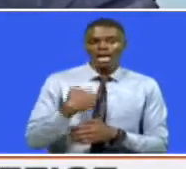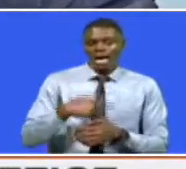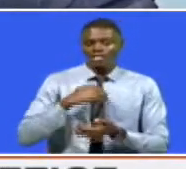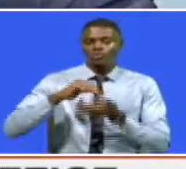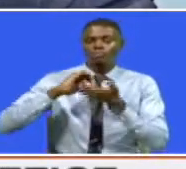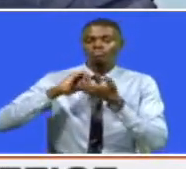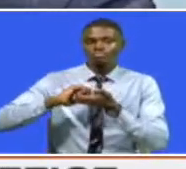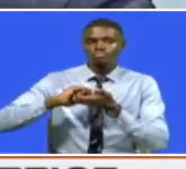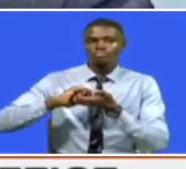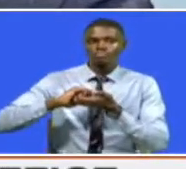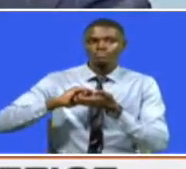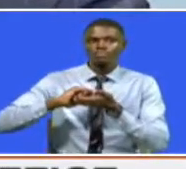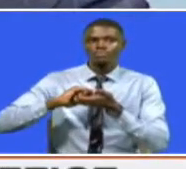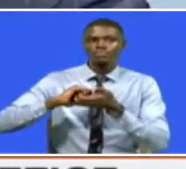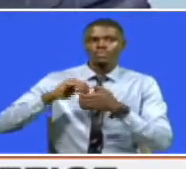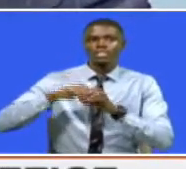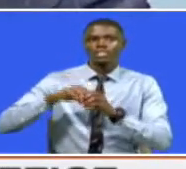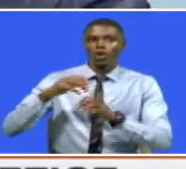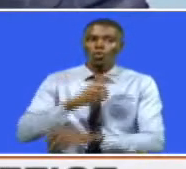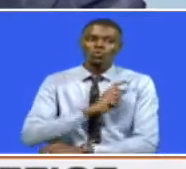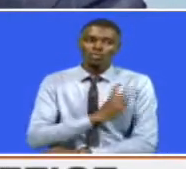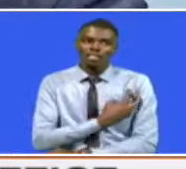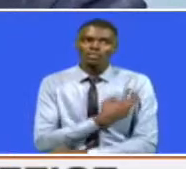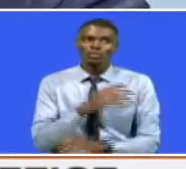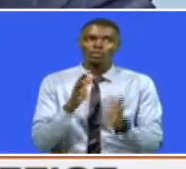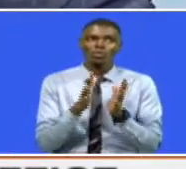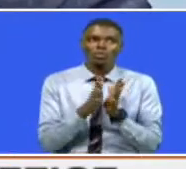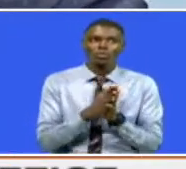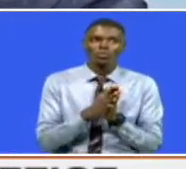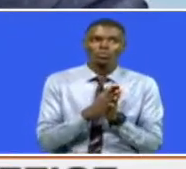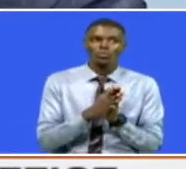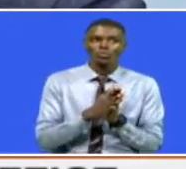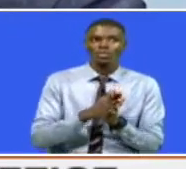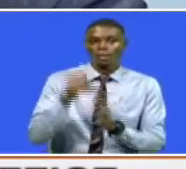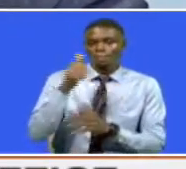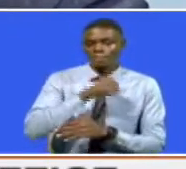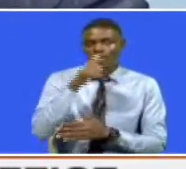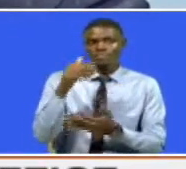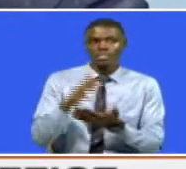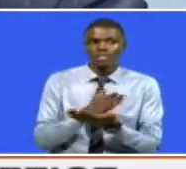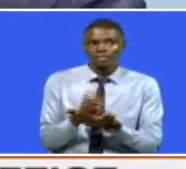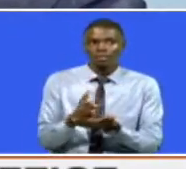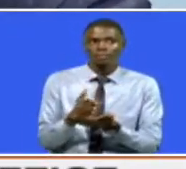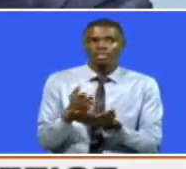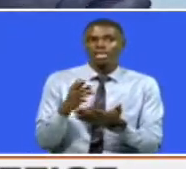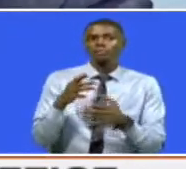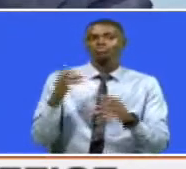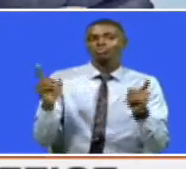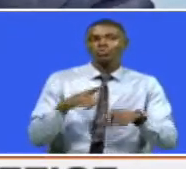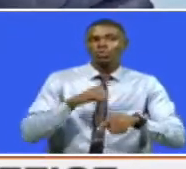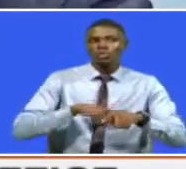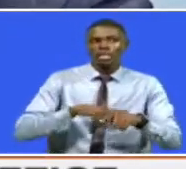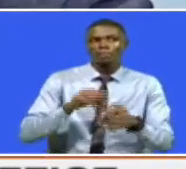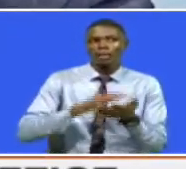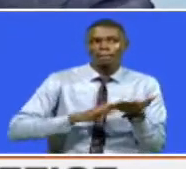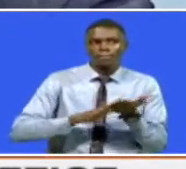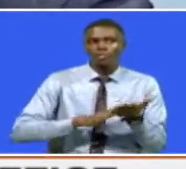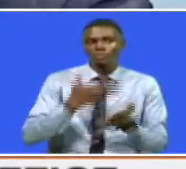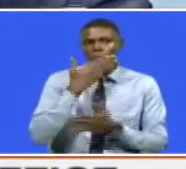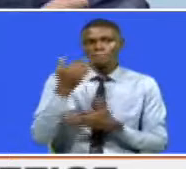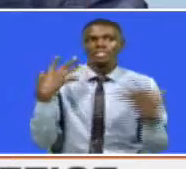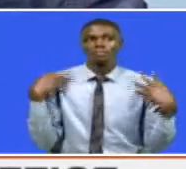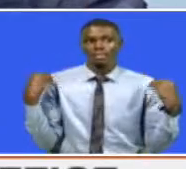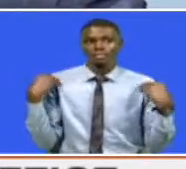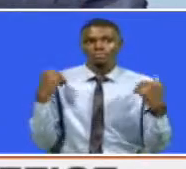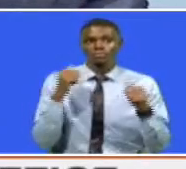engaged in consultations with an integral player in the private sector, and within no time, based on best case practices which have